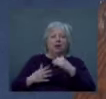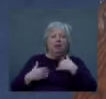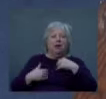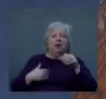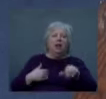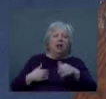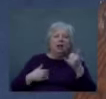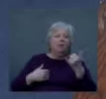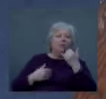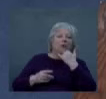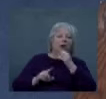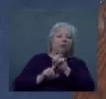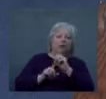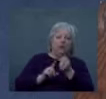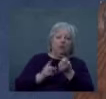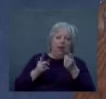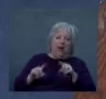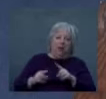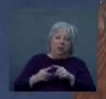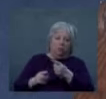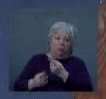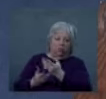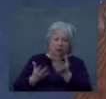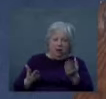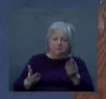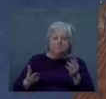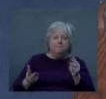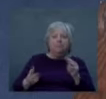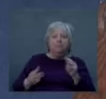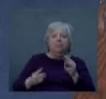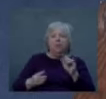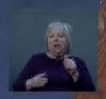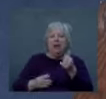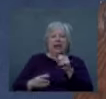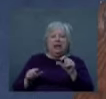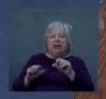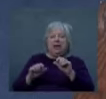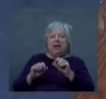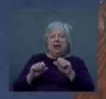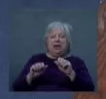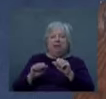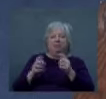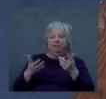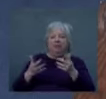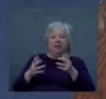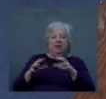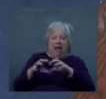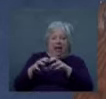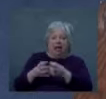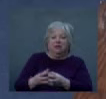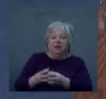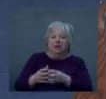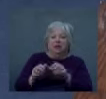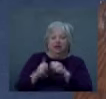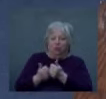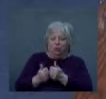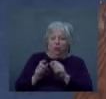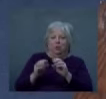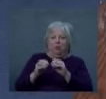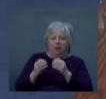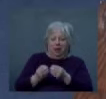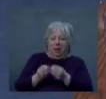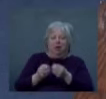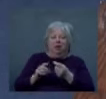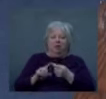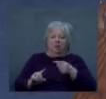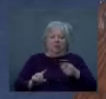wrongful situations done to them by any entity of this city will have to be addressed top